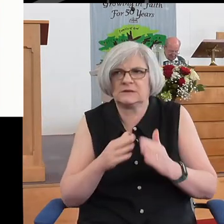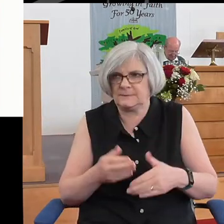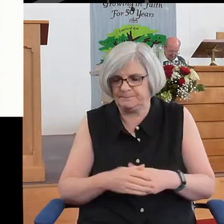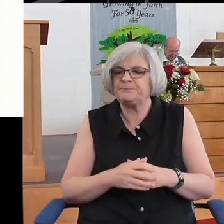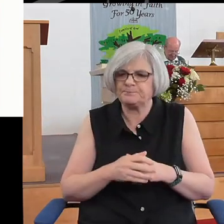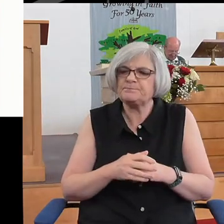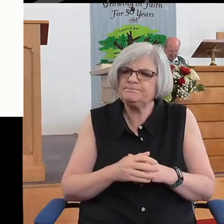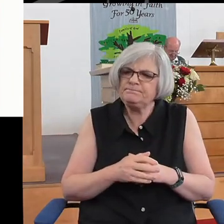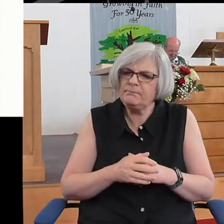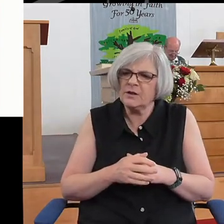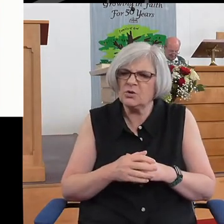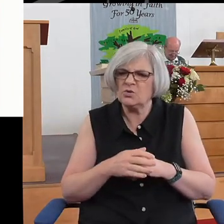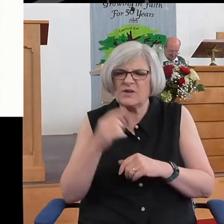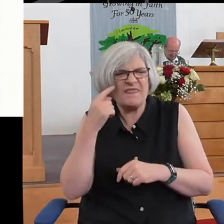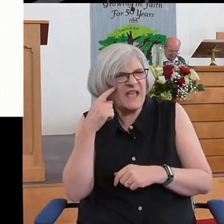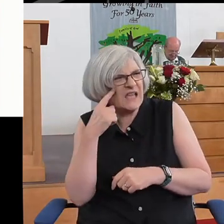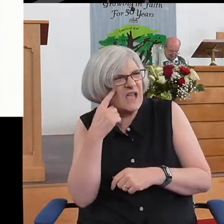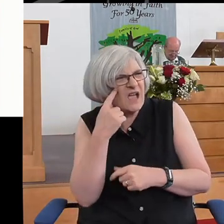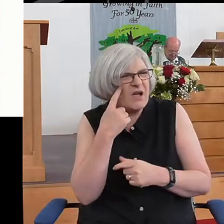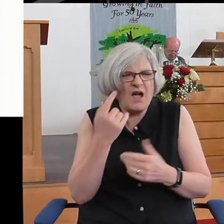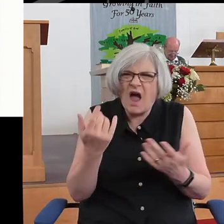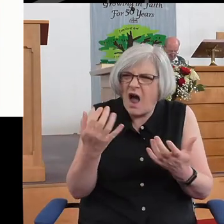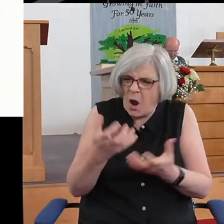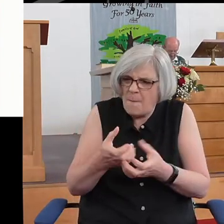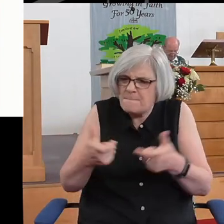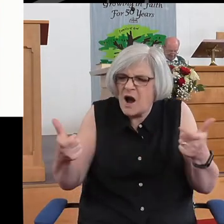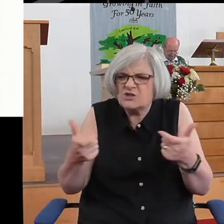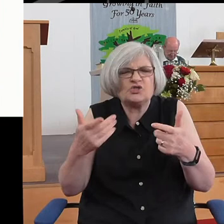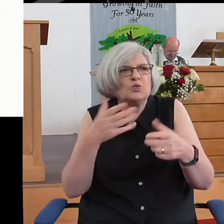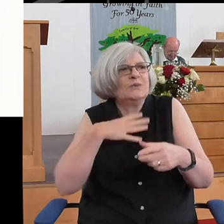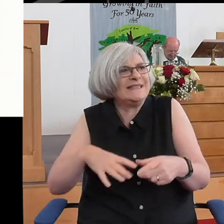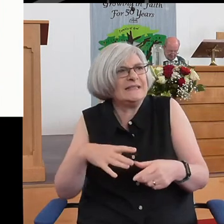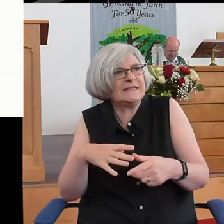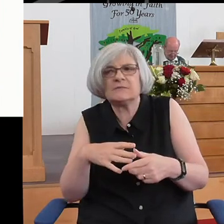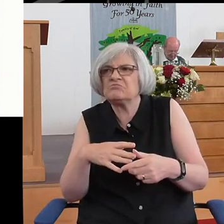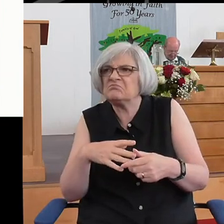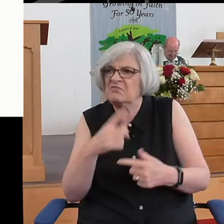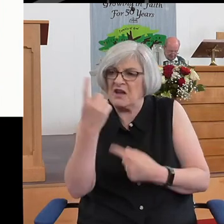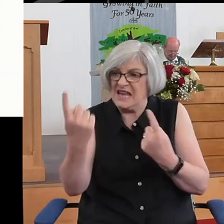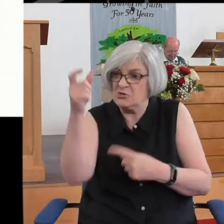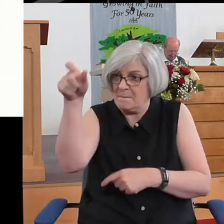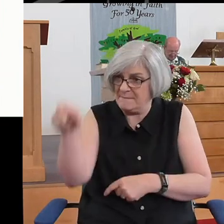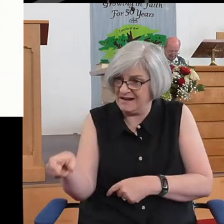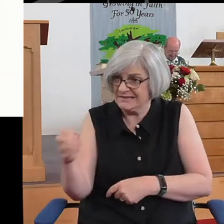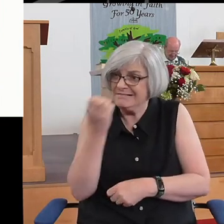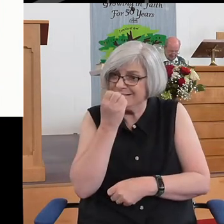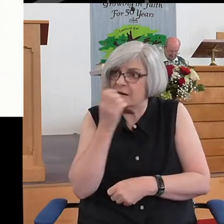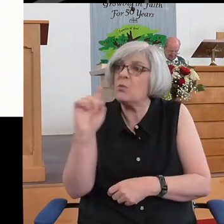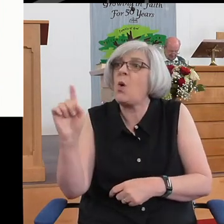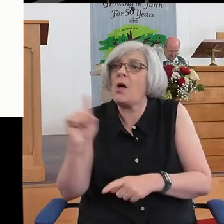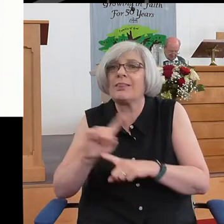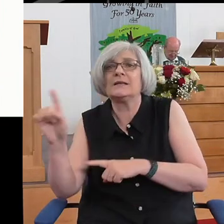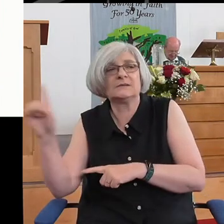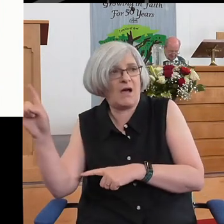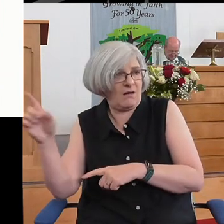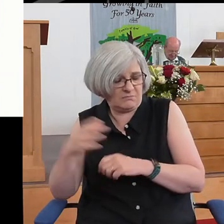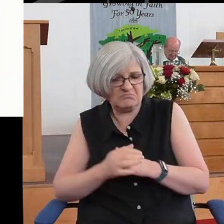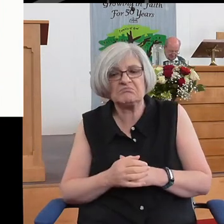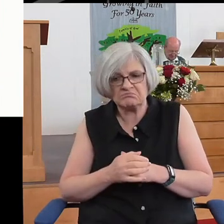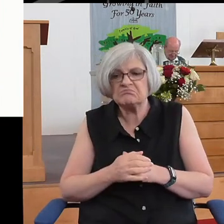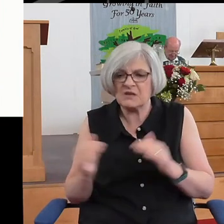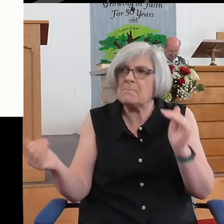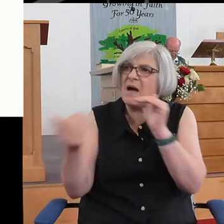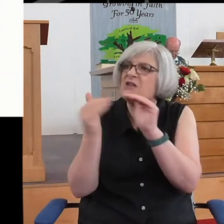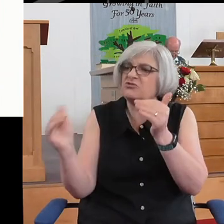You are to determine the amount of lamb needed in accordance with what each person will eat. The animals